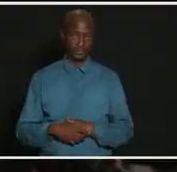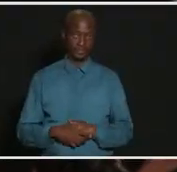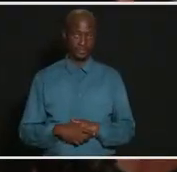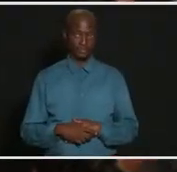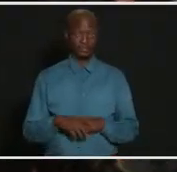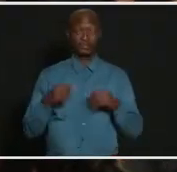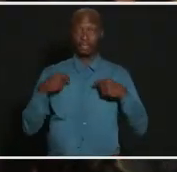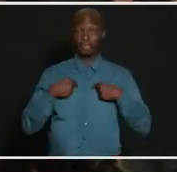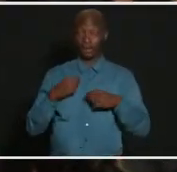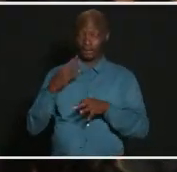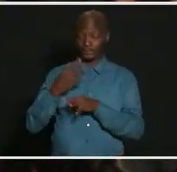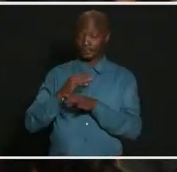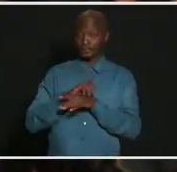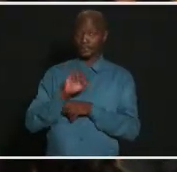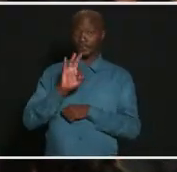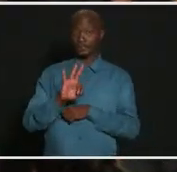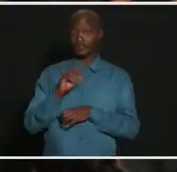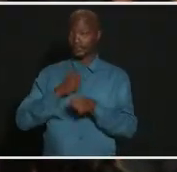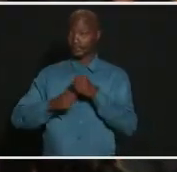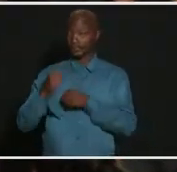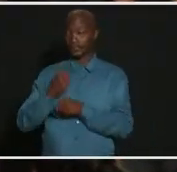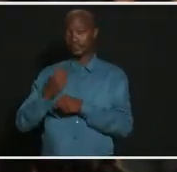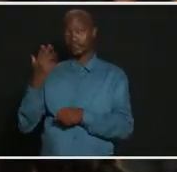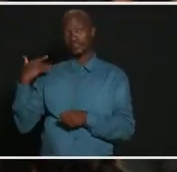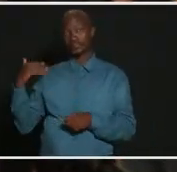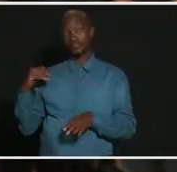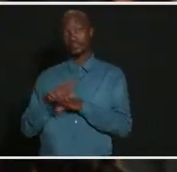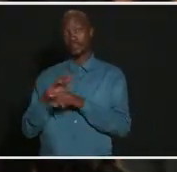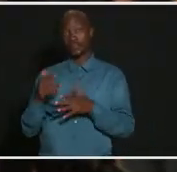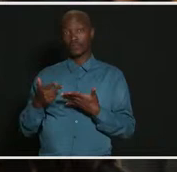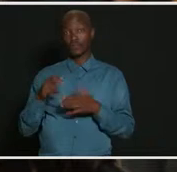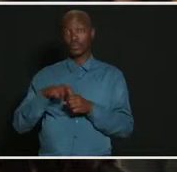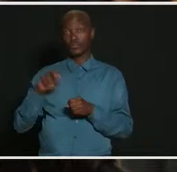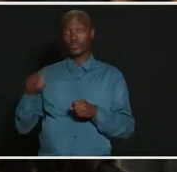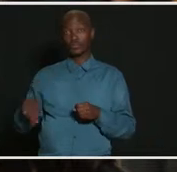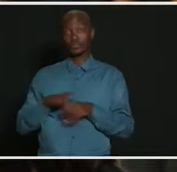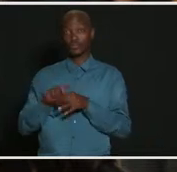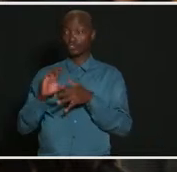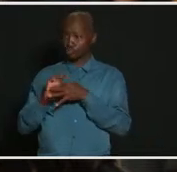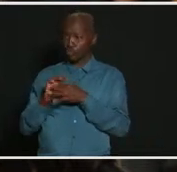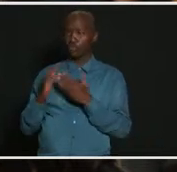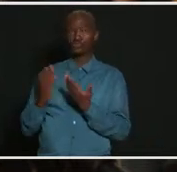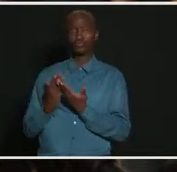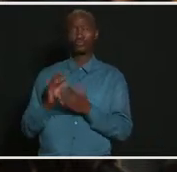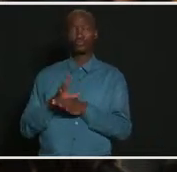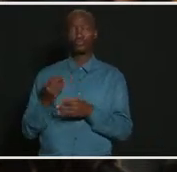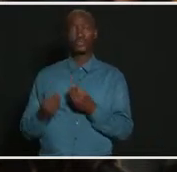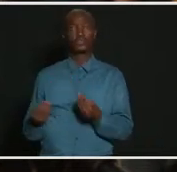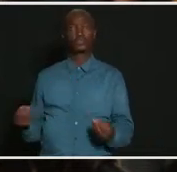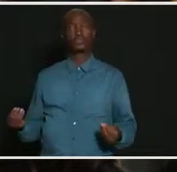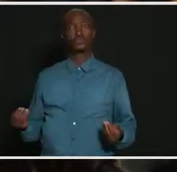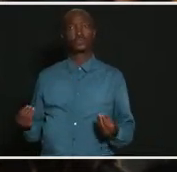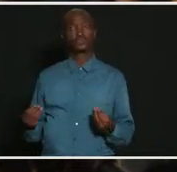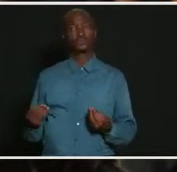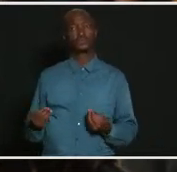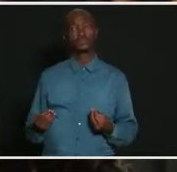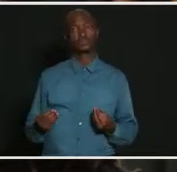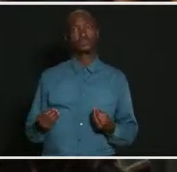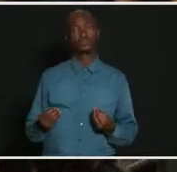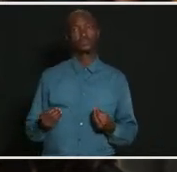as a father of three a few years back following the retrenchment of my wife we opted to homeschool the children